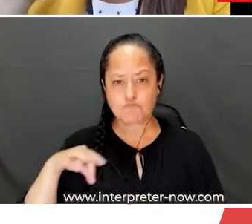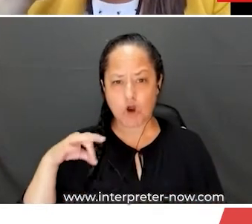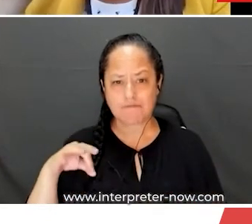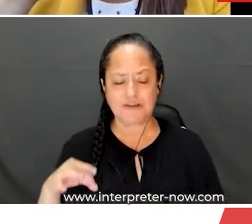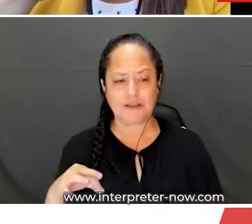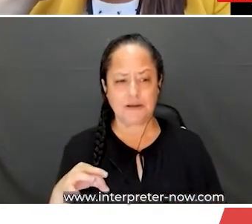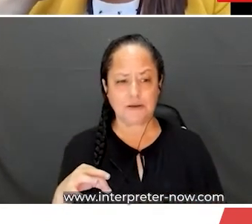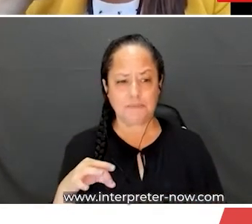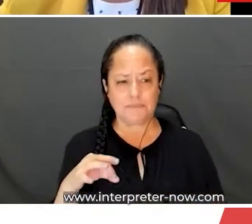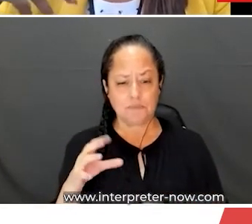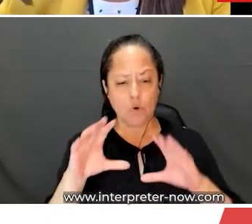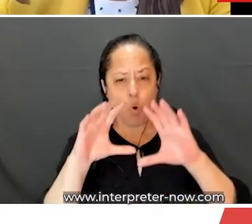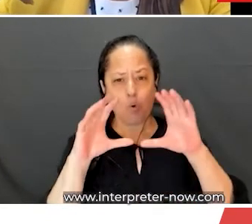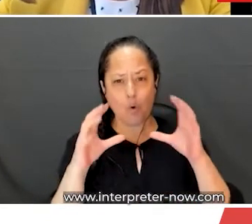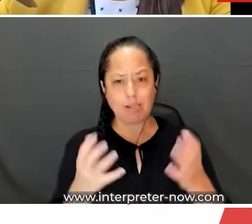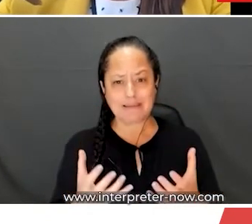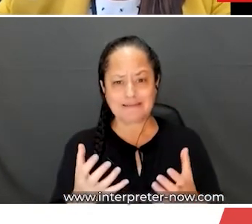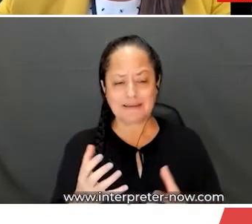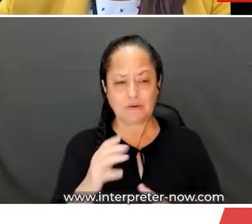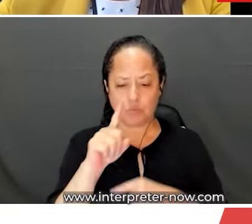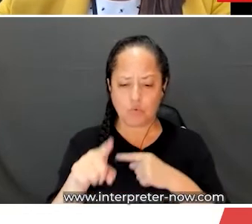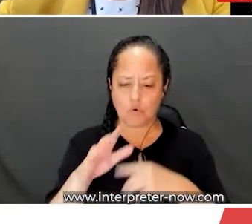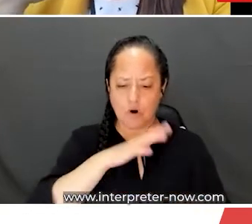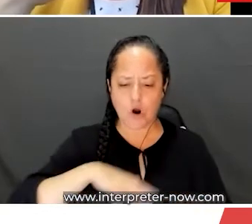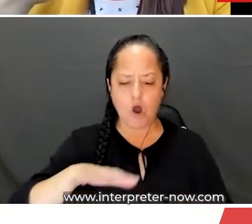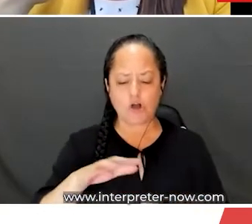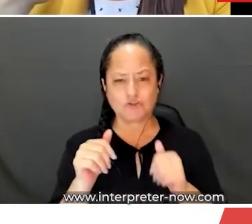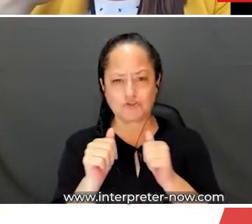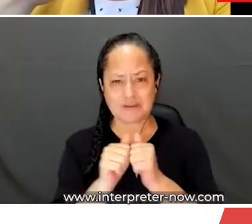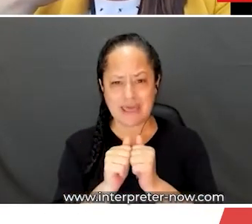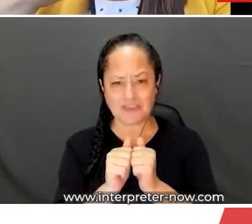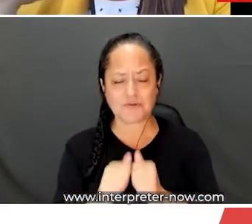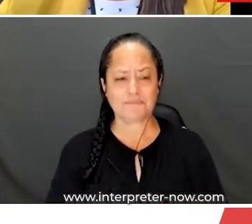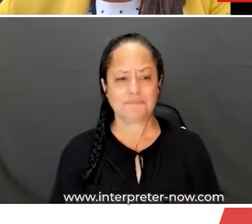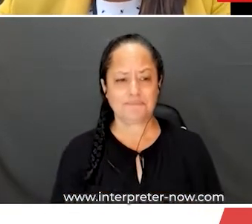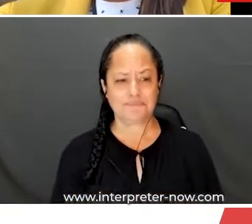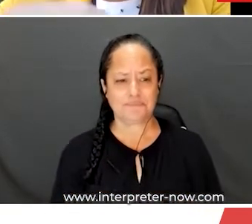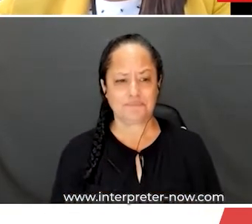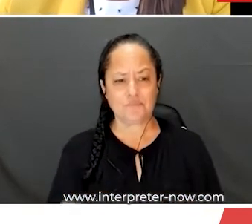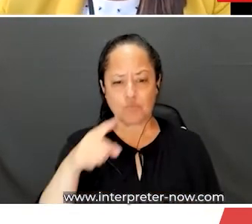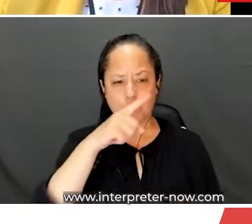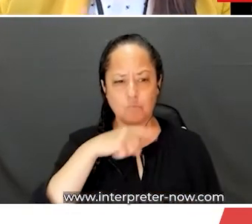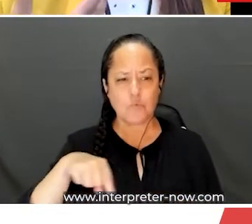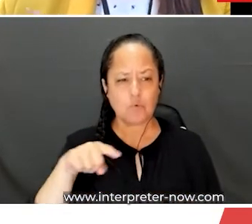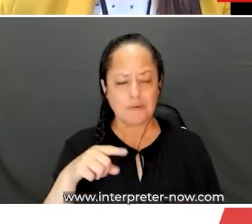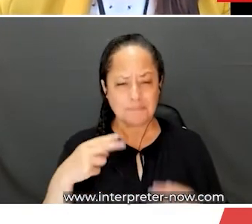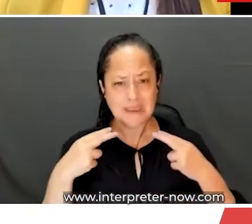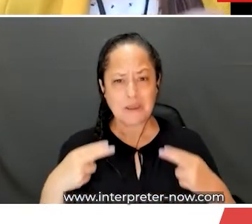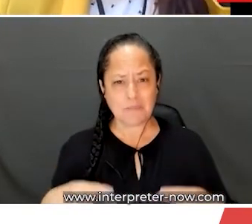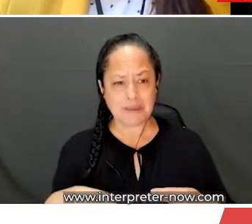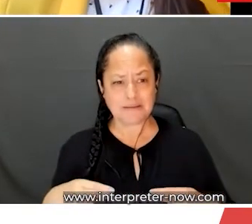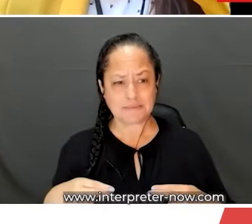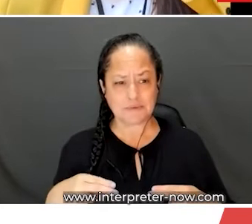just holistically, because we're all together in this. and we're all a collective humanity. So I think if we